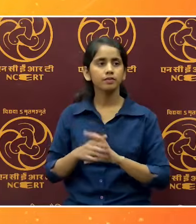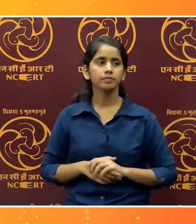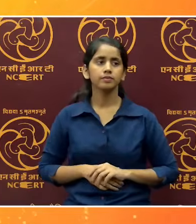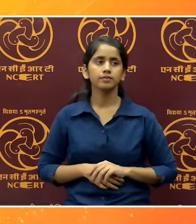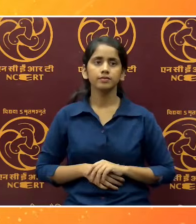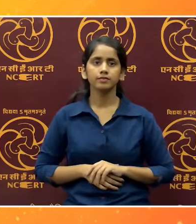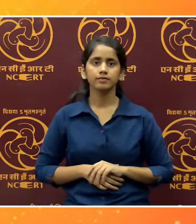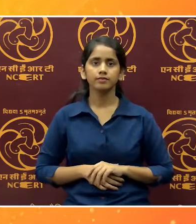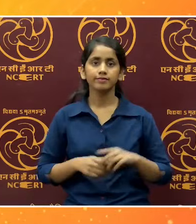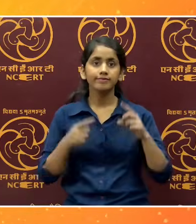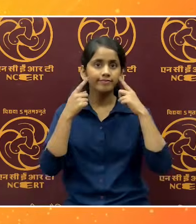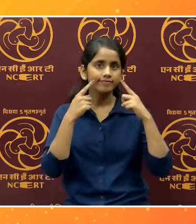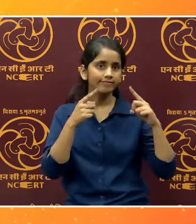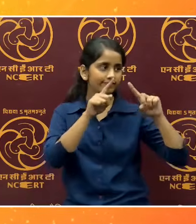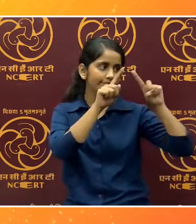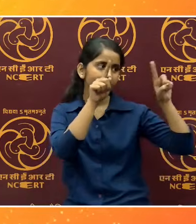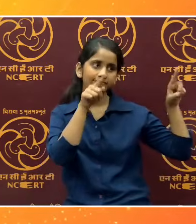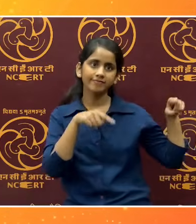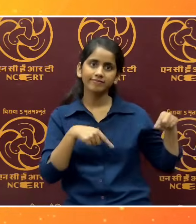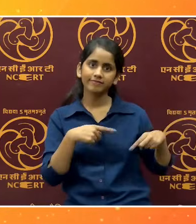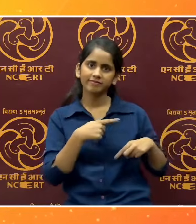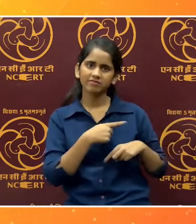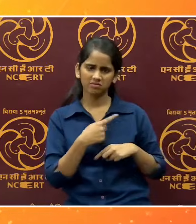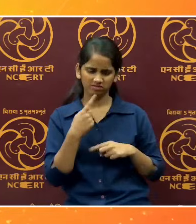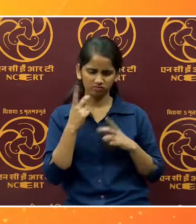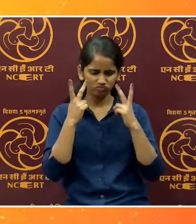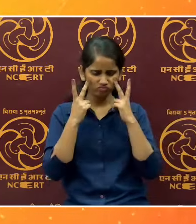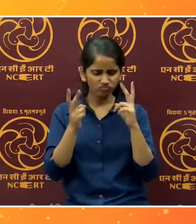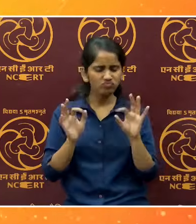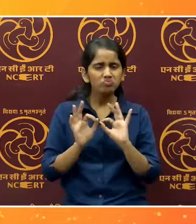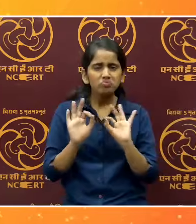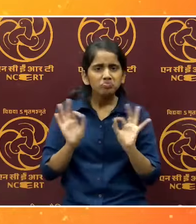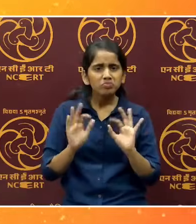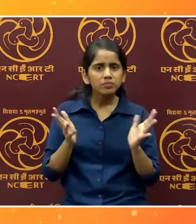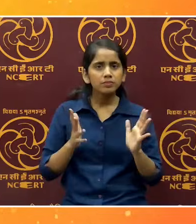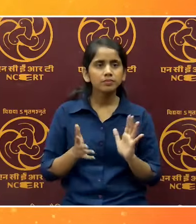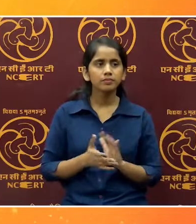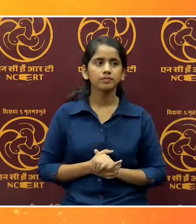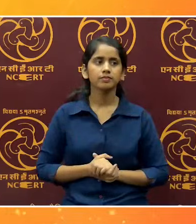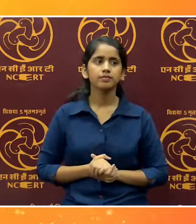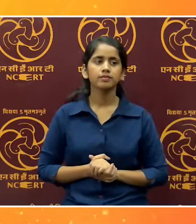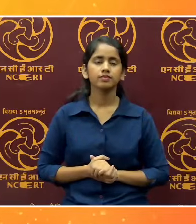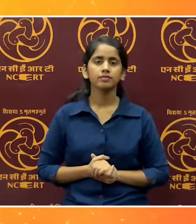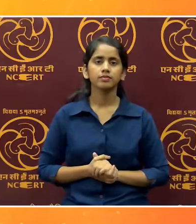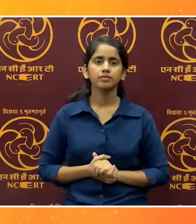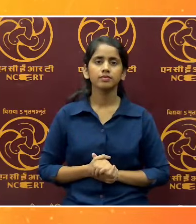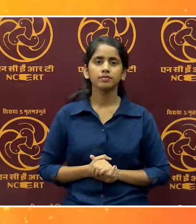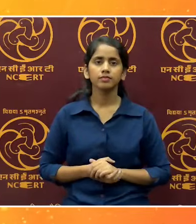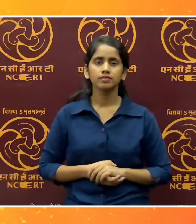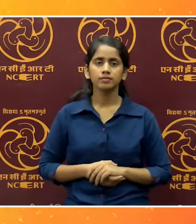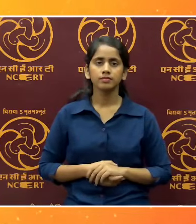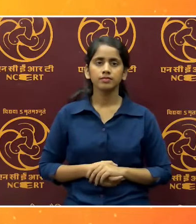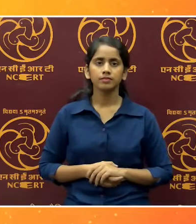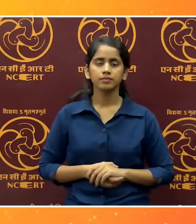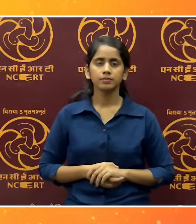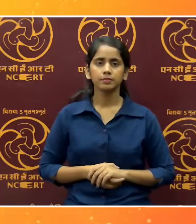I can try because right now I can't see anything. I just give it to you. Okay. Now try.